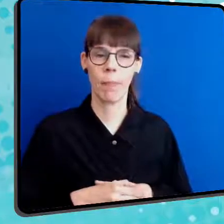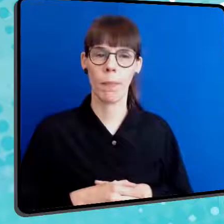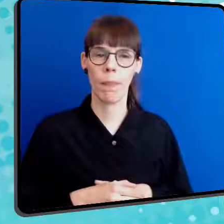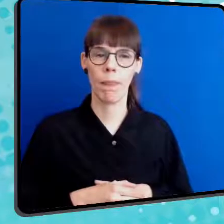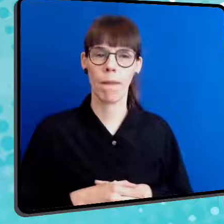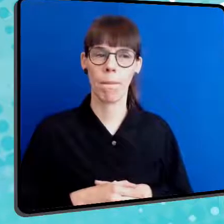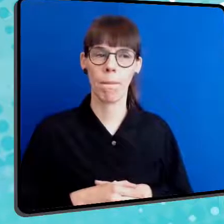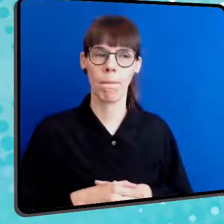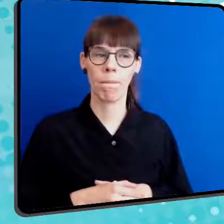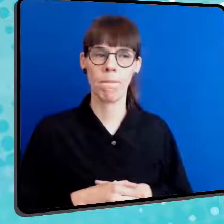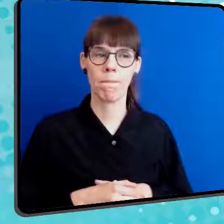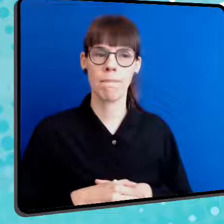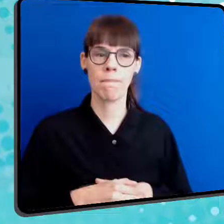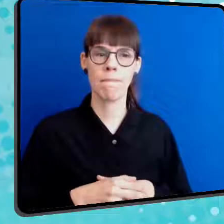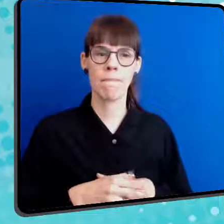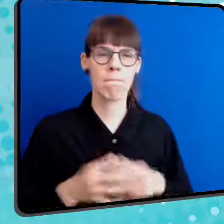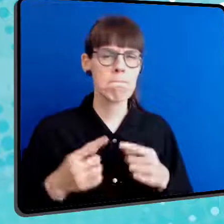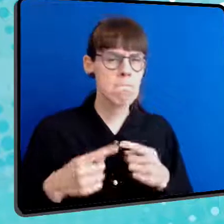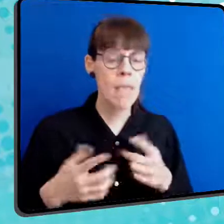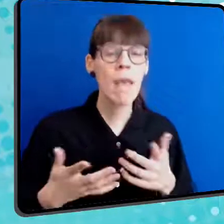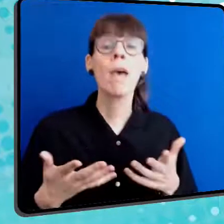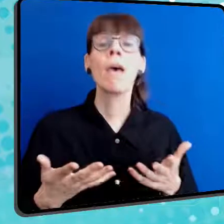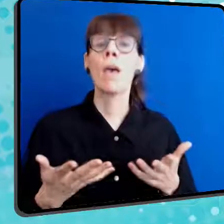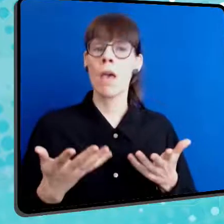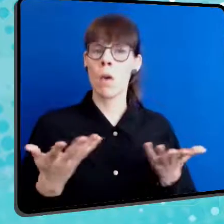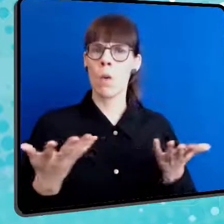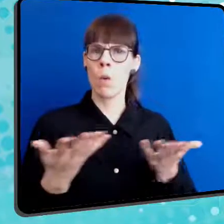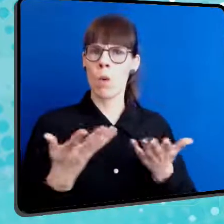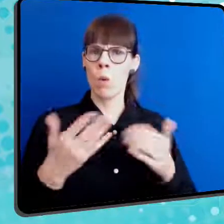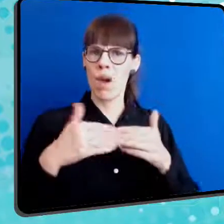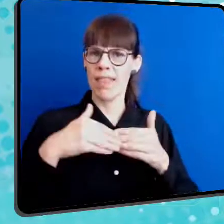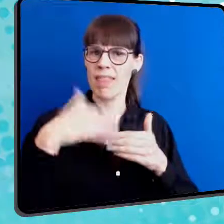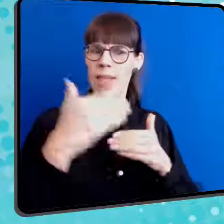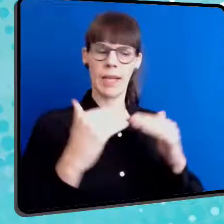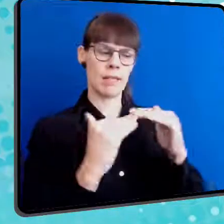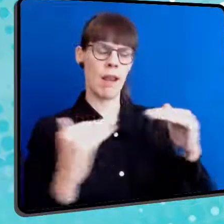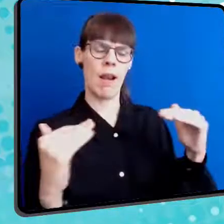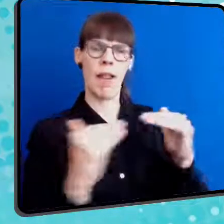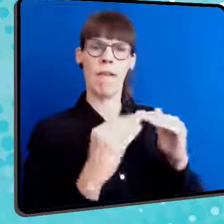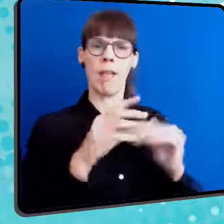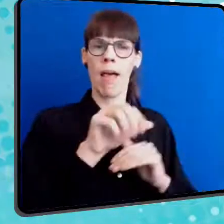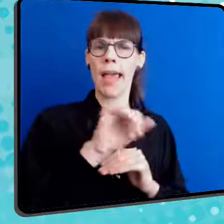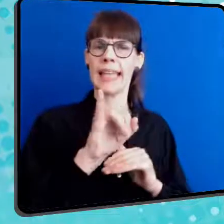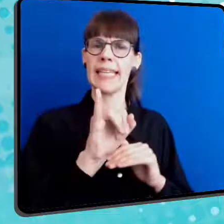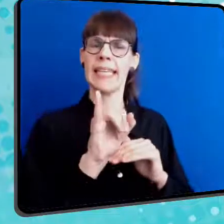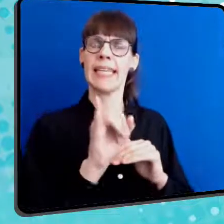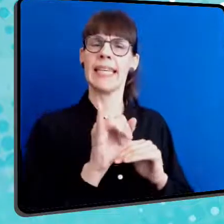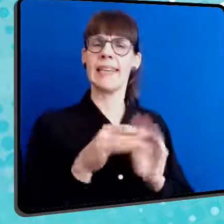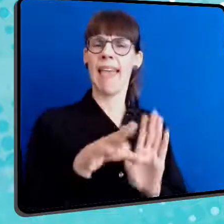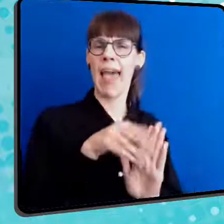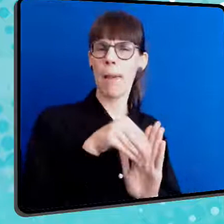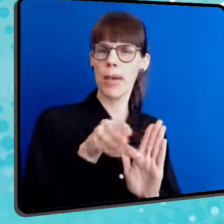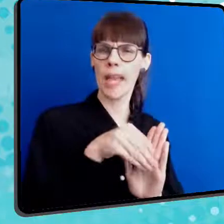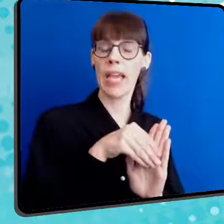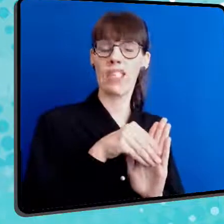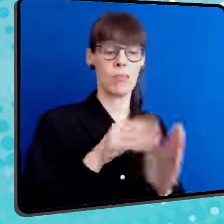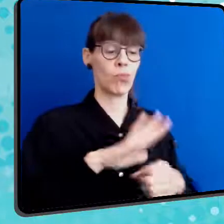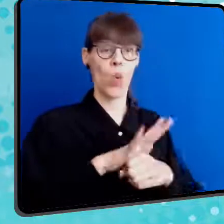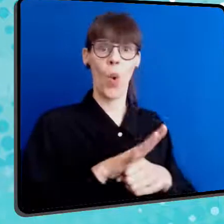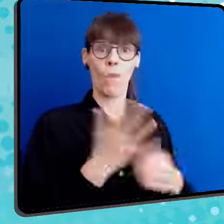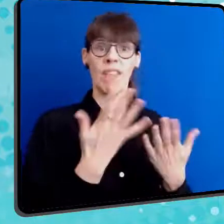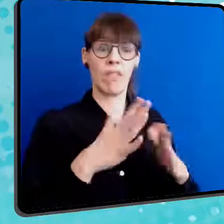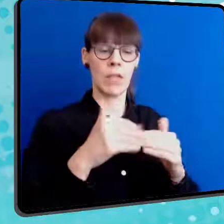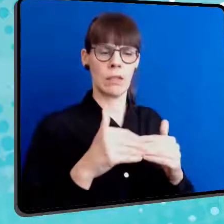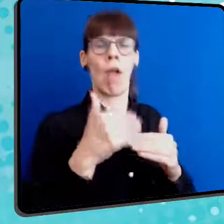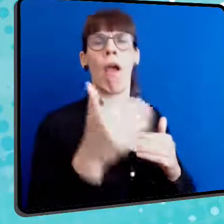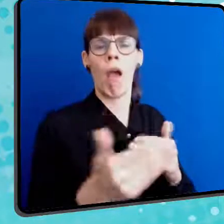do you see is the next level of AI applications to come forward post-pandemic? So those questions, we will answer all there. And